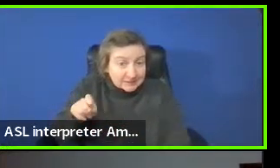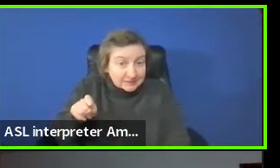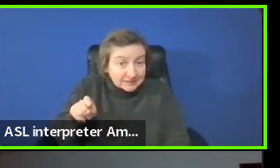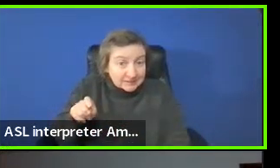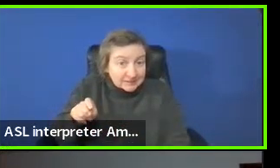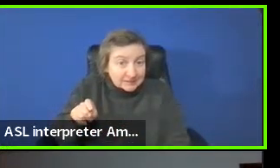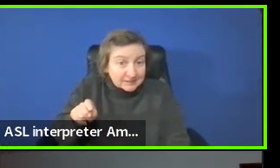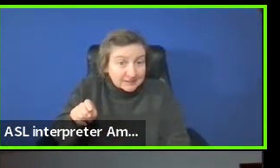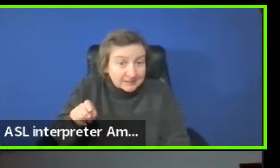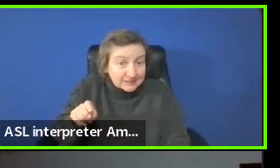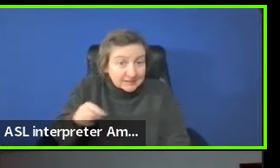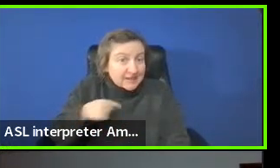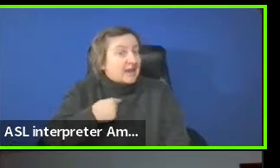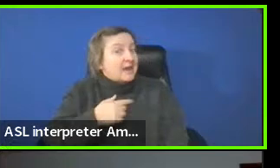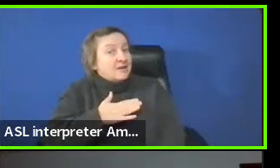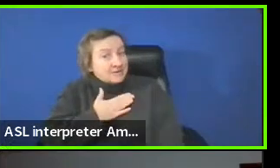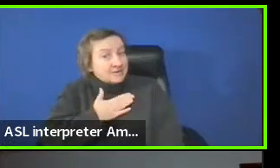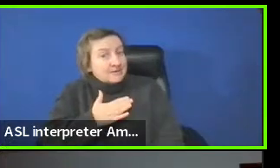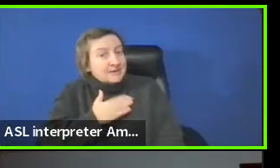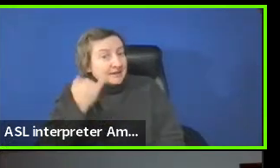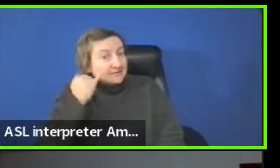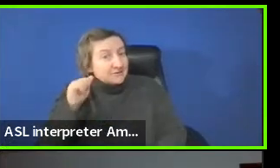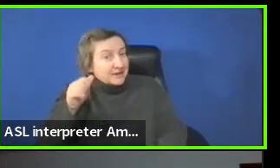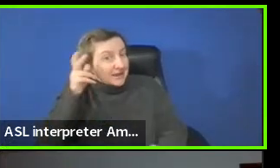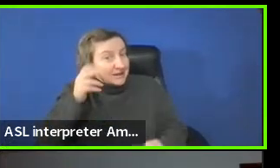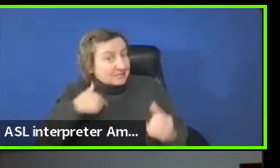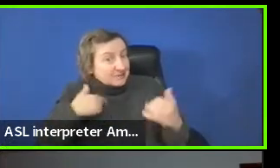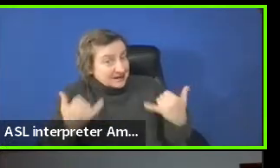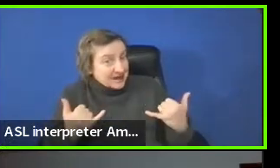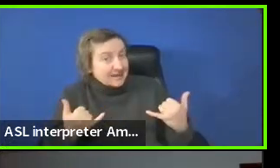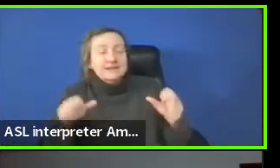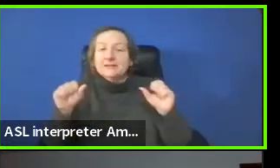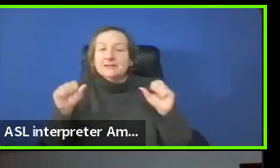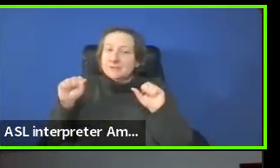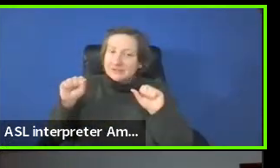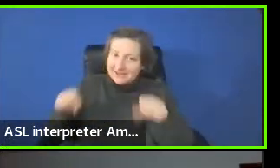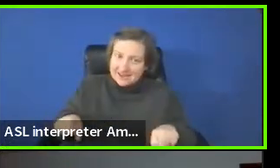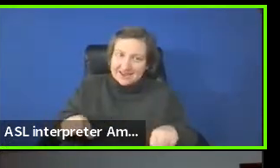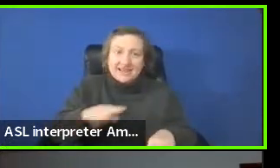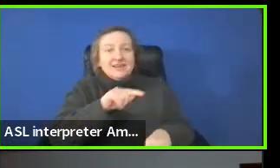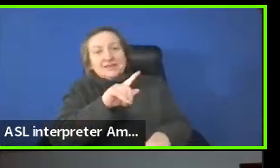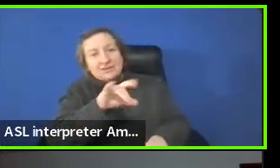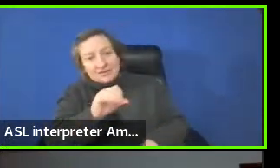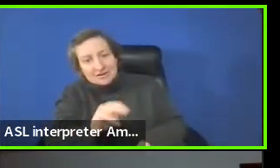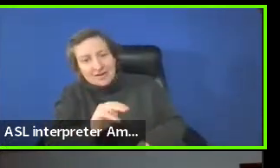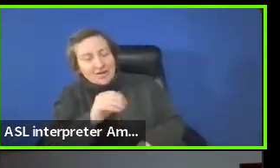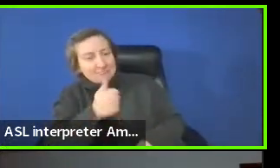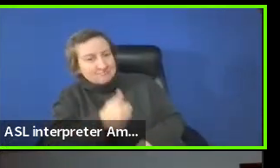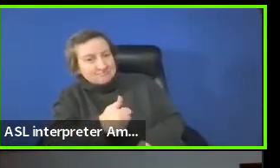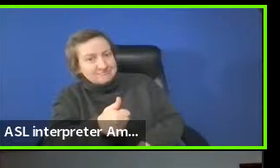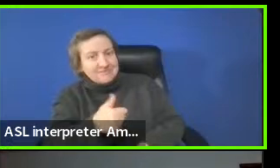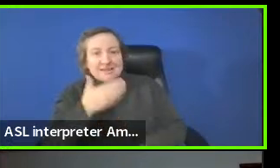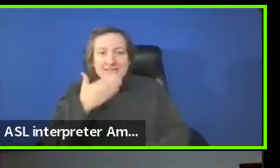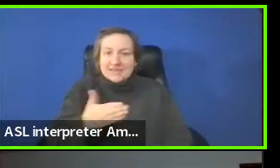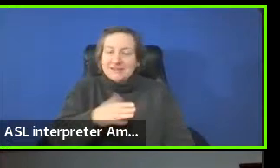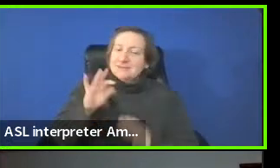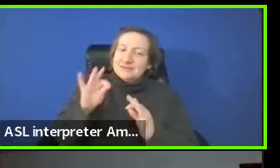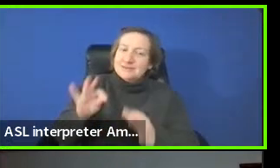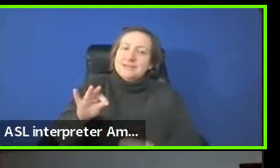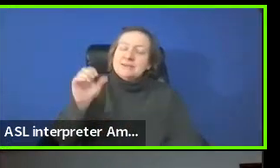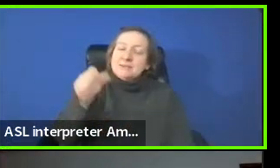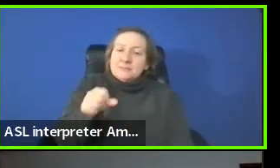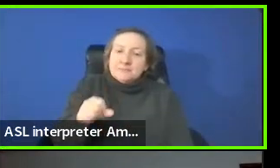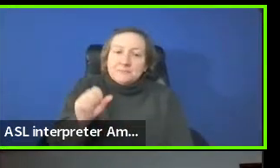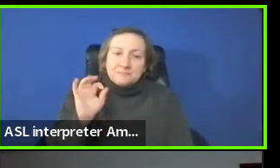I'd be delighted to, as long as you can hear me now. We can. Tom's giving me a thumbs up. I appreciate that. Perfection. Yeah,